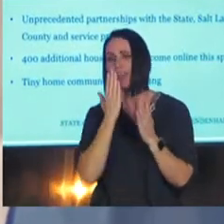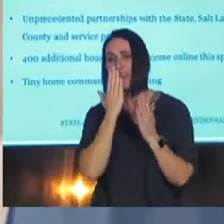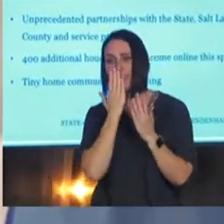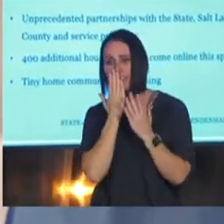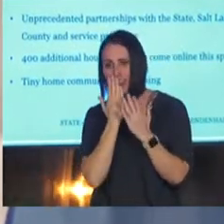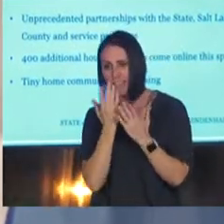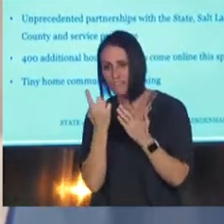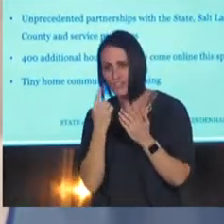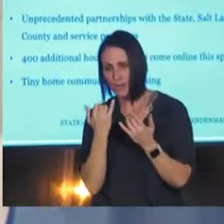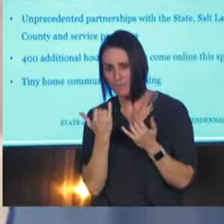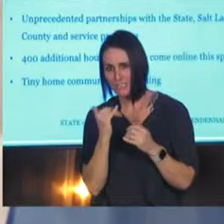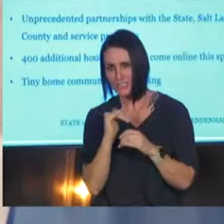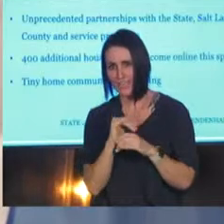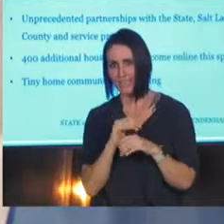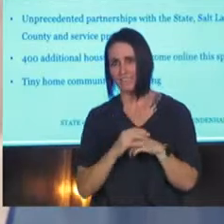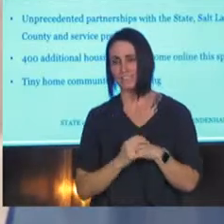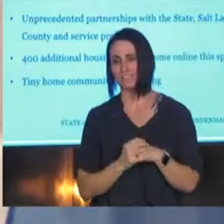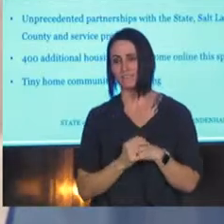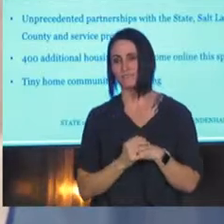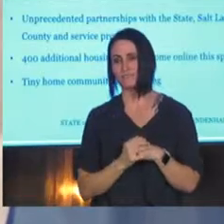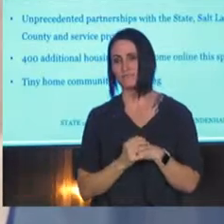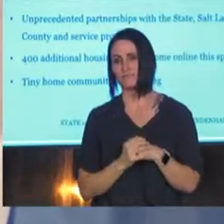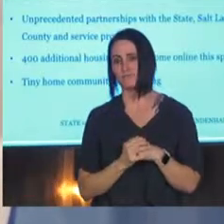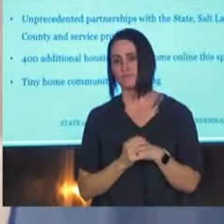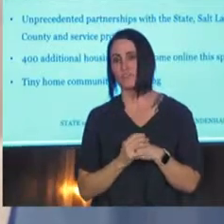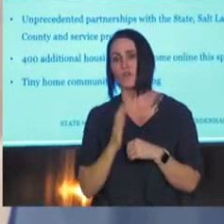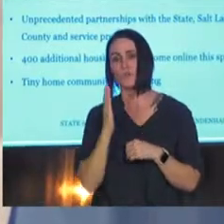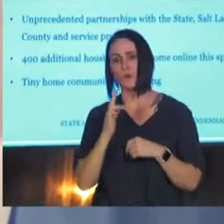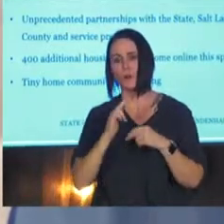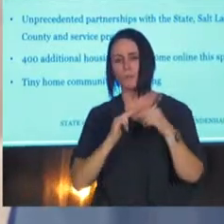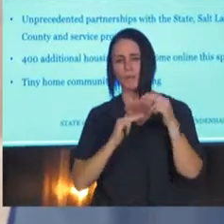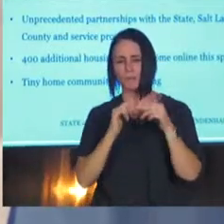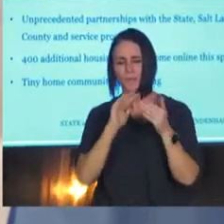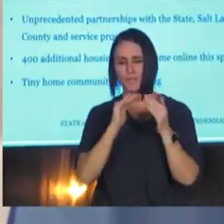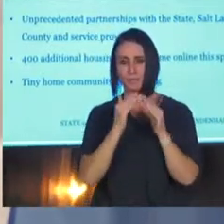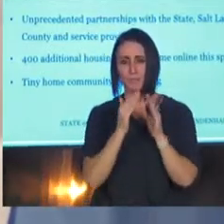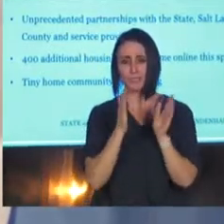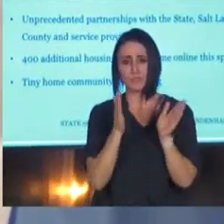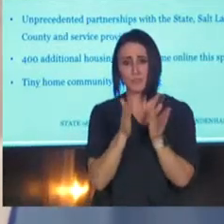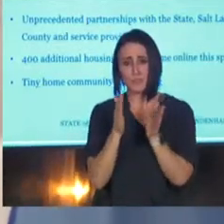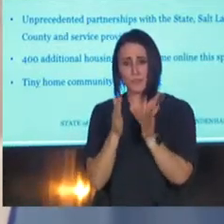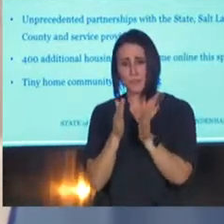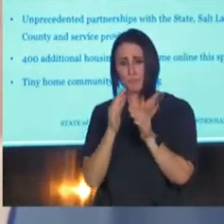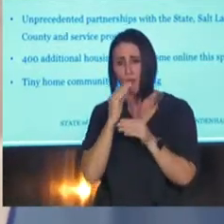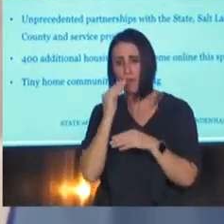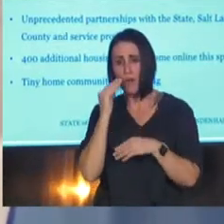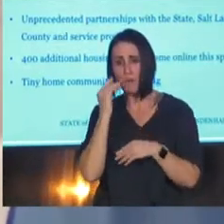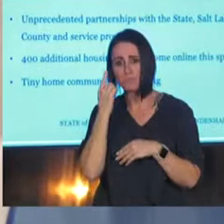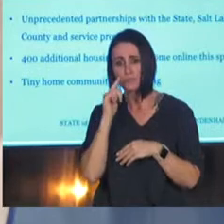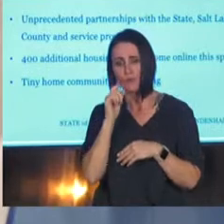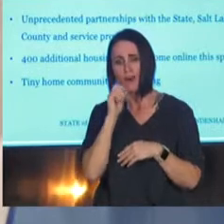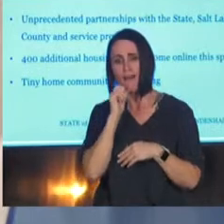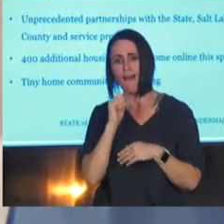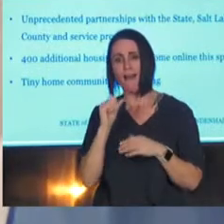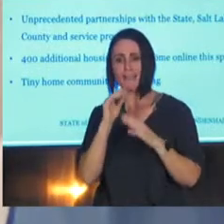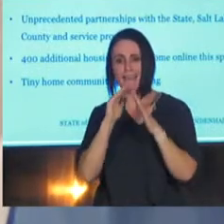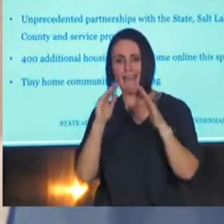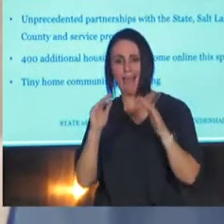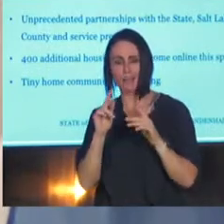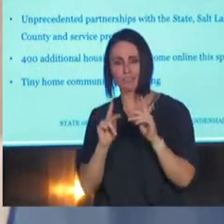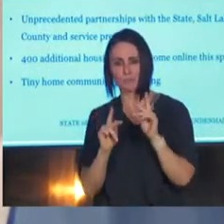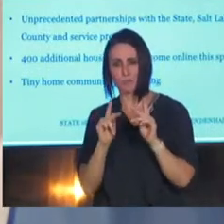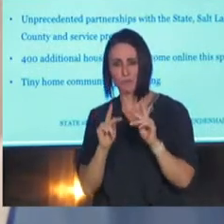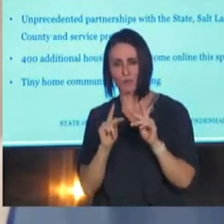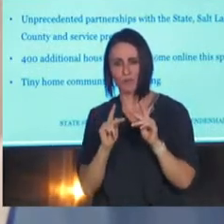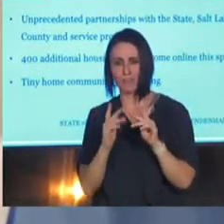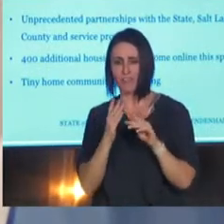here tonight. And we're going to be building a community of tiny homes for our unsheltered neighborhoods. Progress